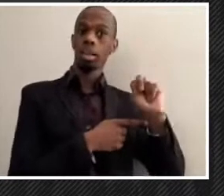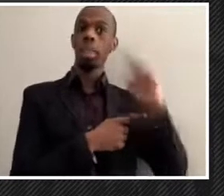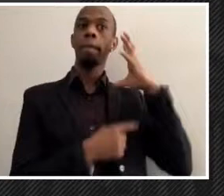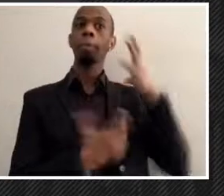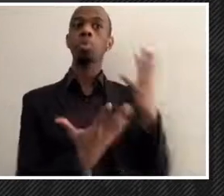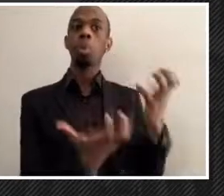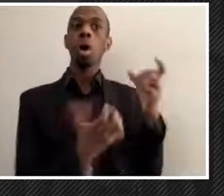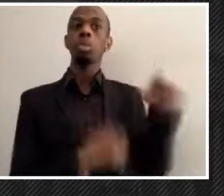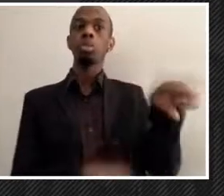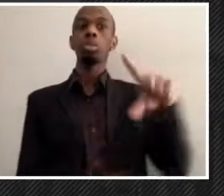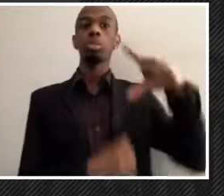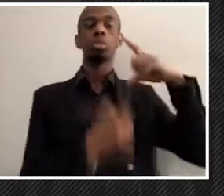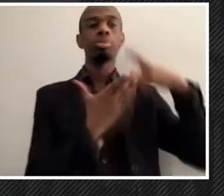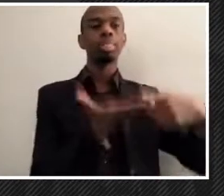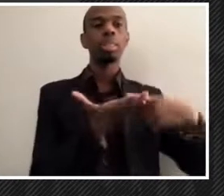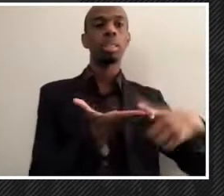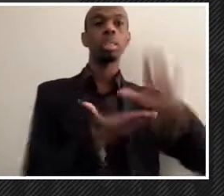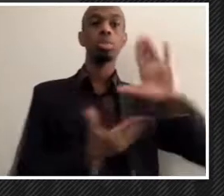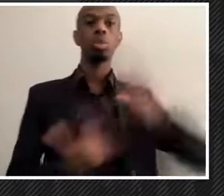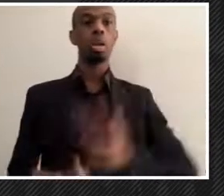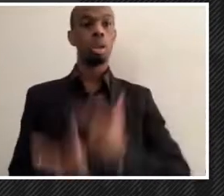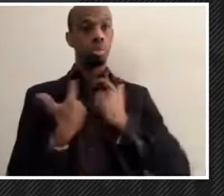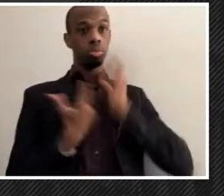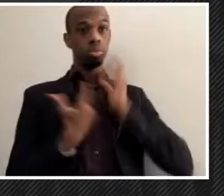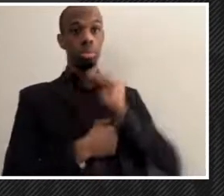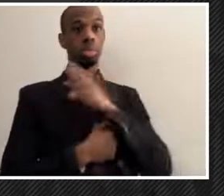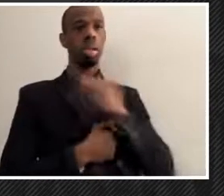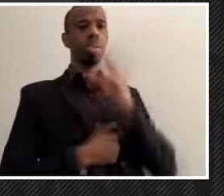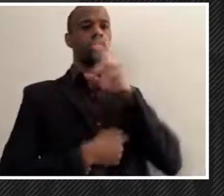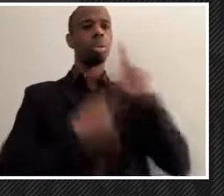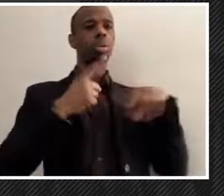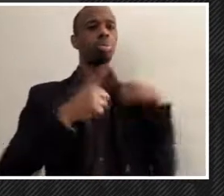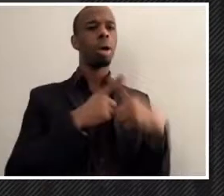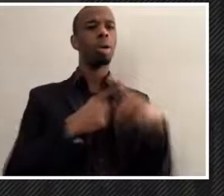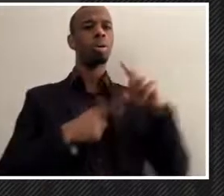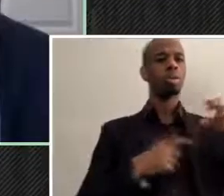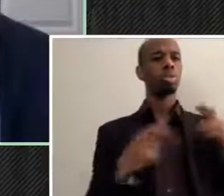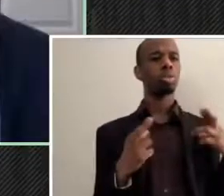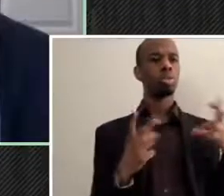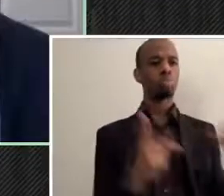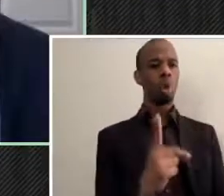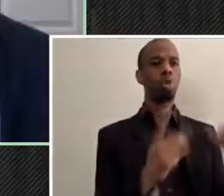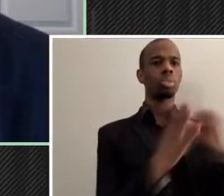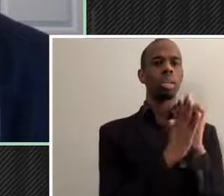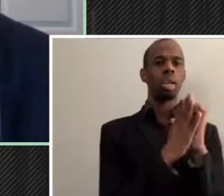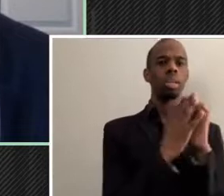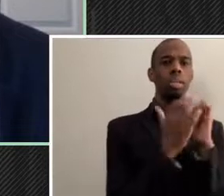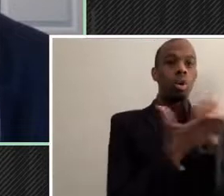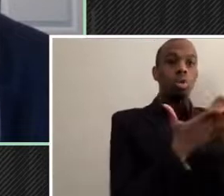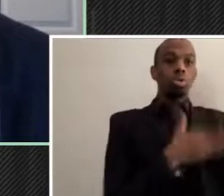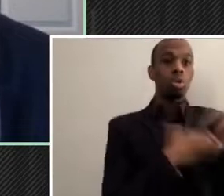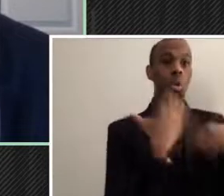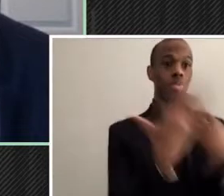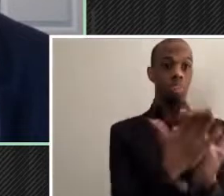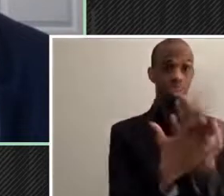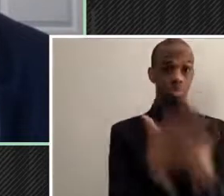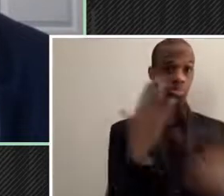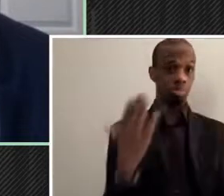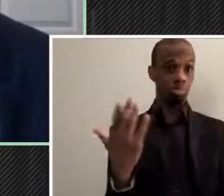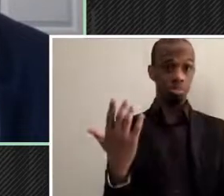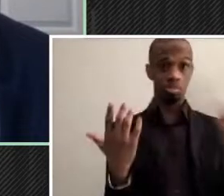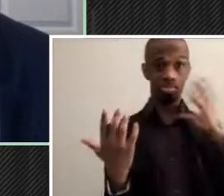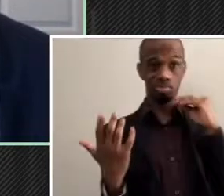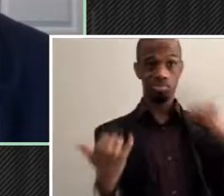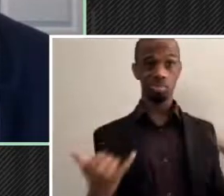experiences and really think about the winding road that has led you to where you are right now. What do you say to other aspiring